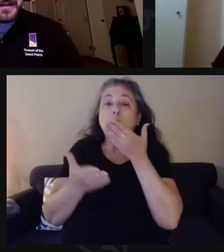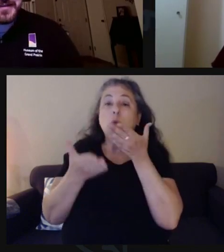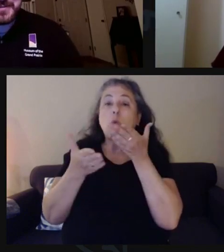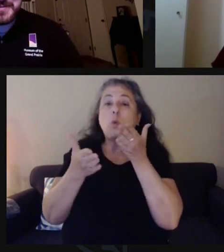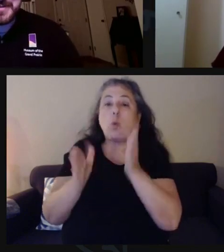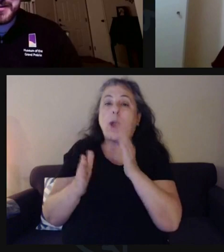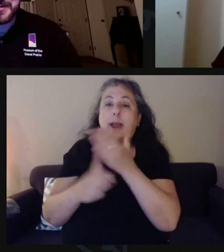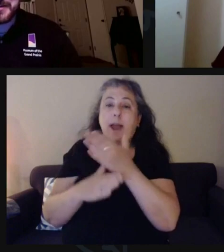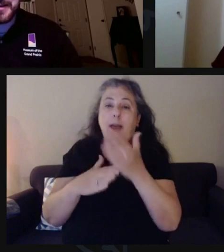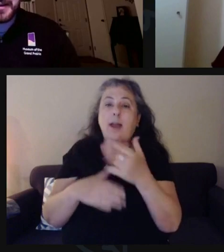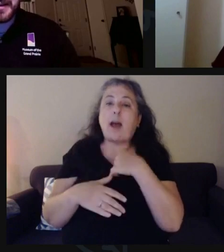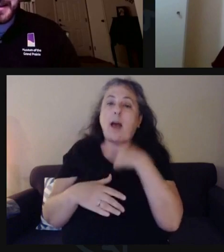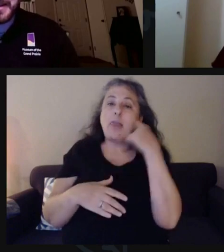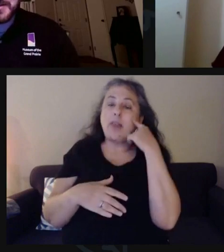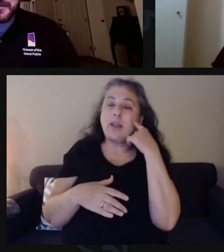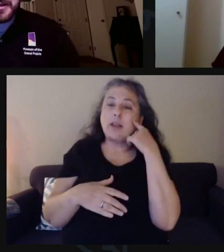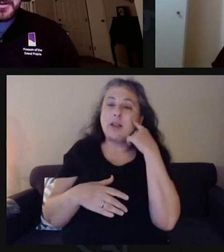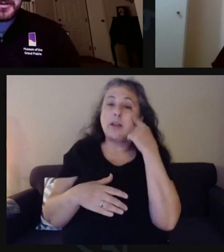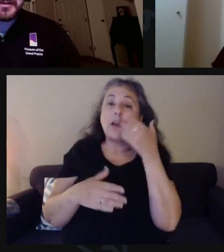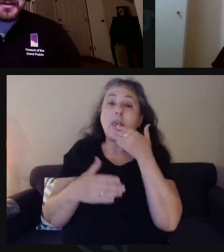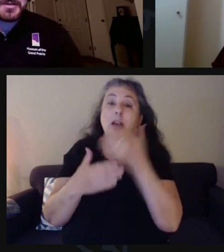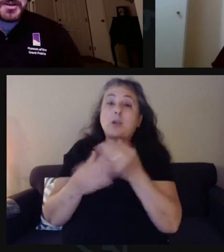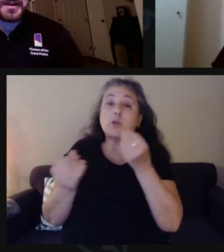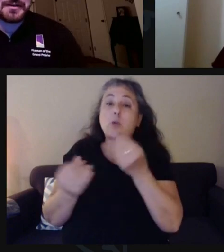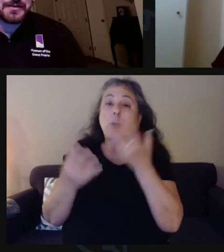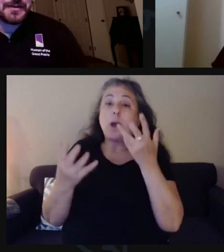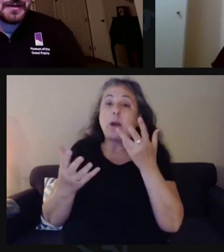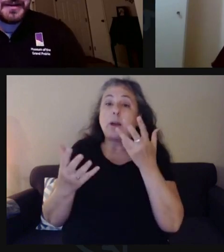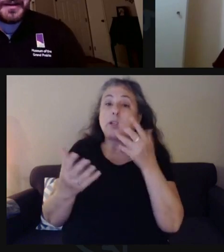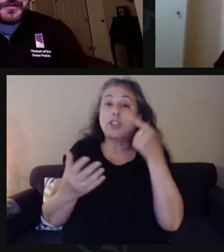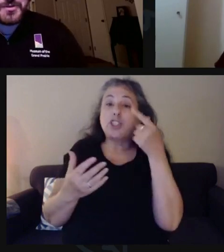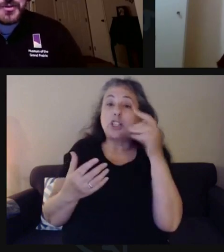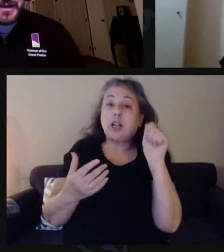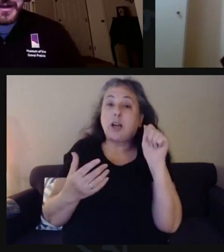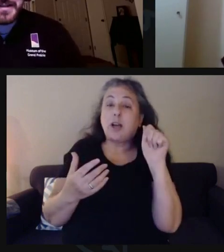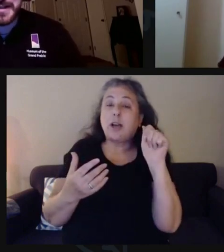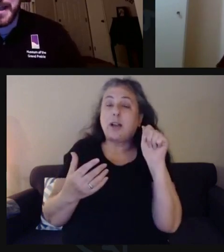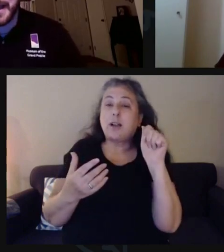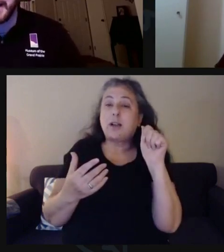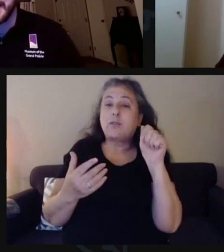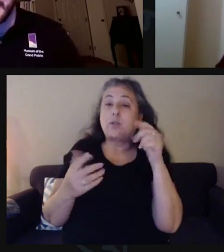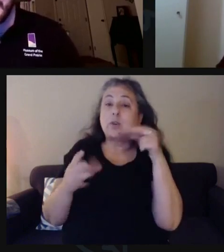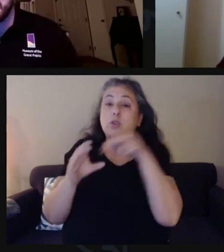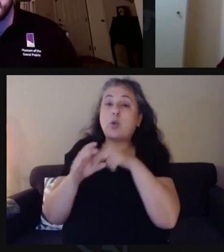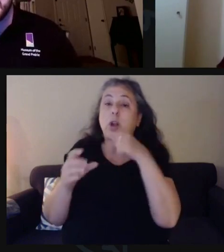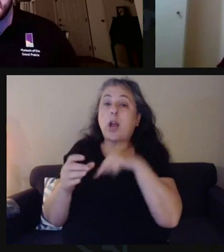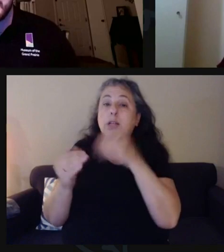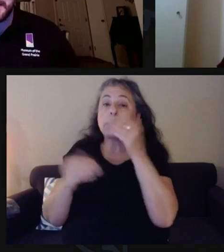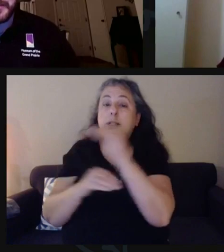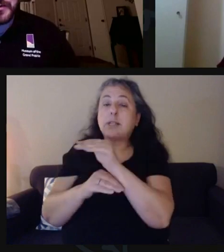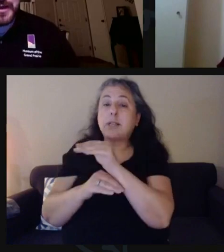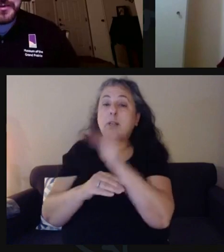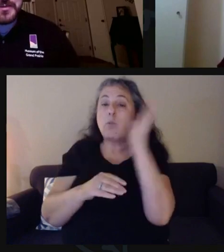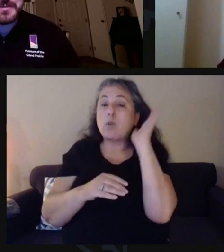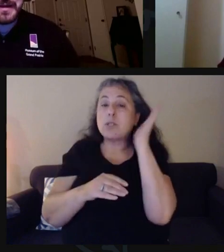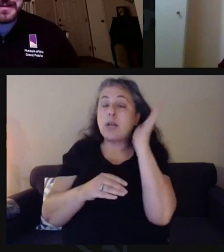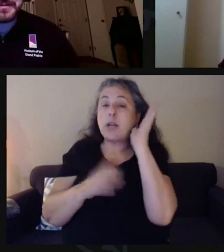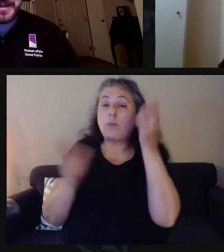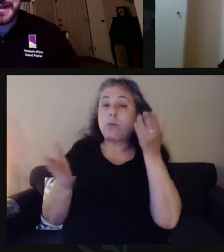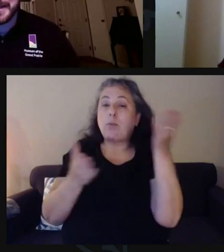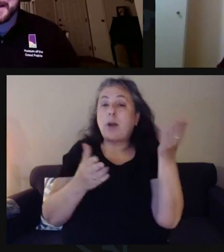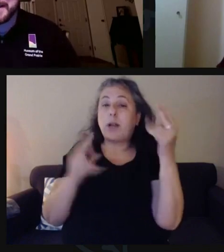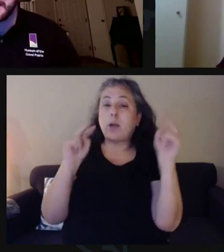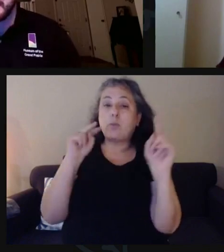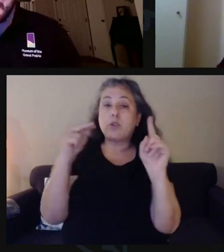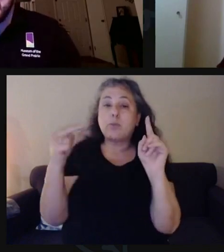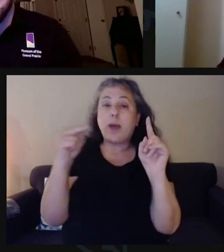think. Thank you so much, Gina, for joining us tonight, presenting, providing your perspective.